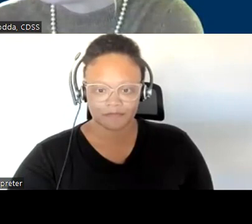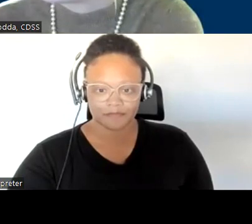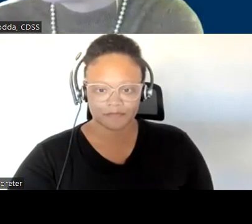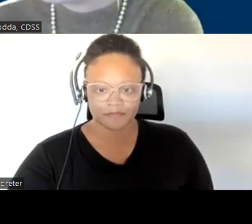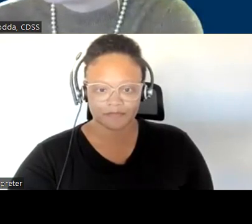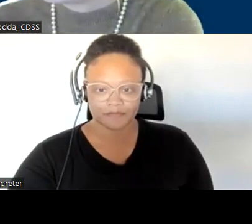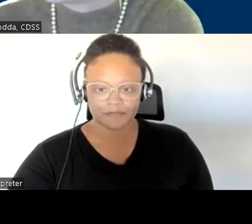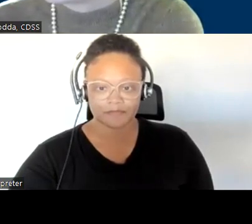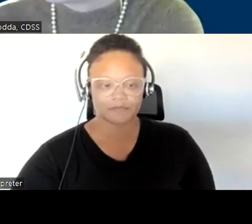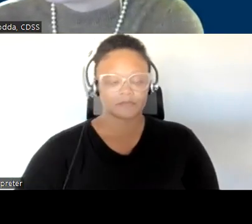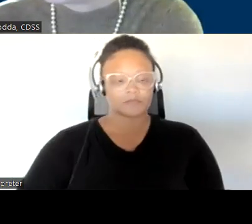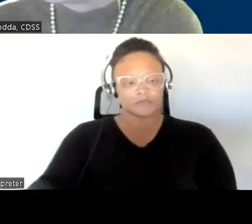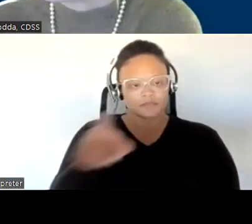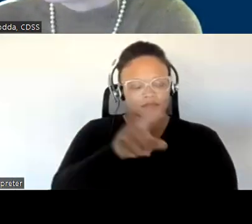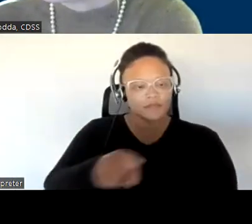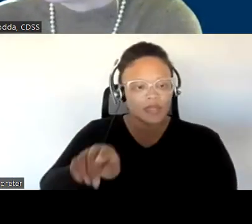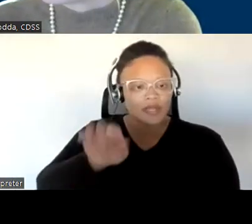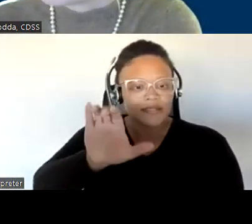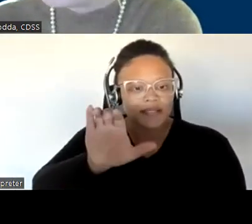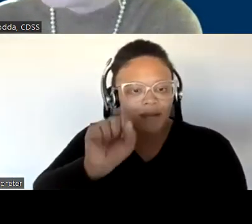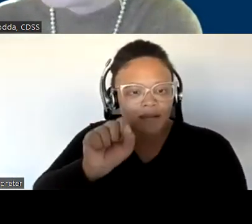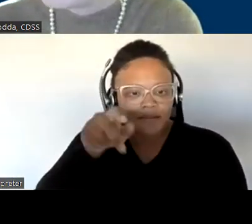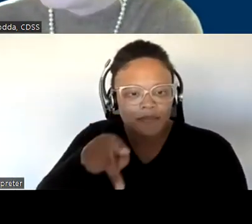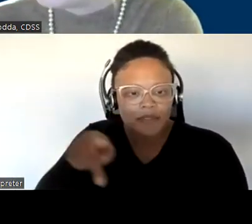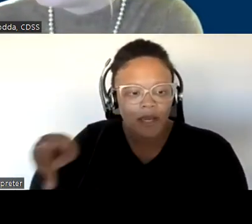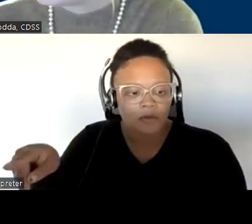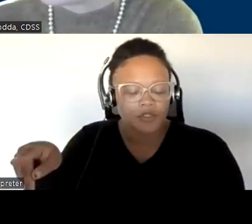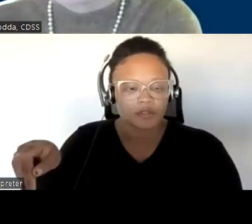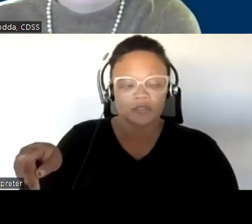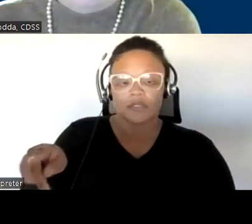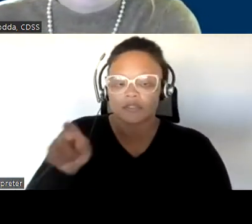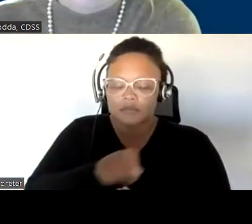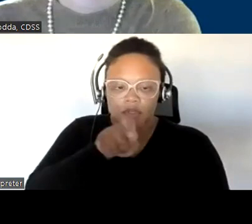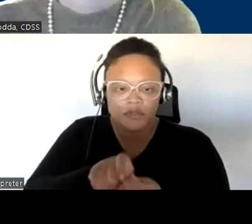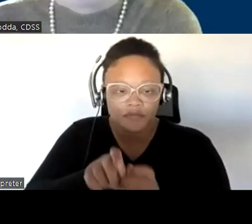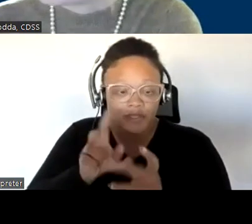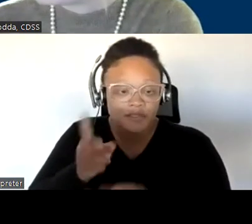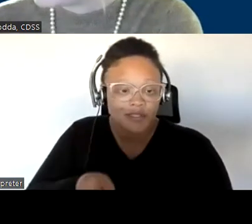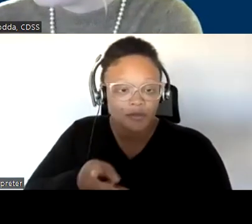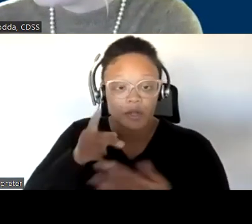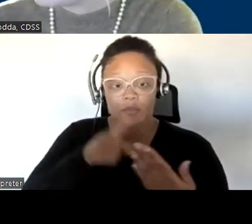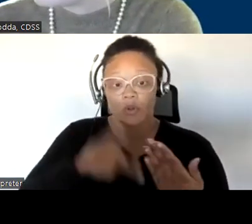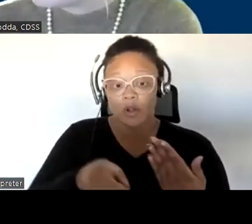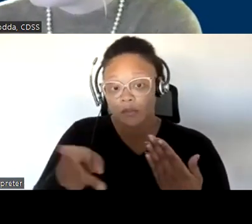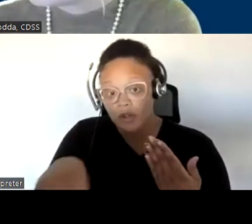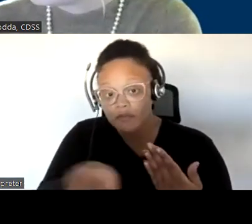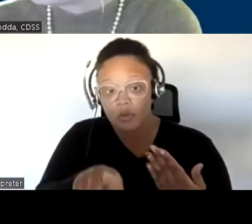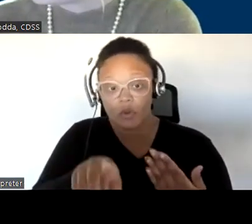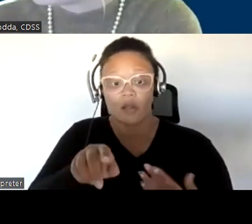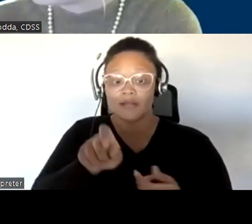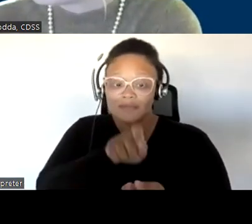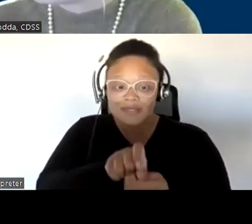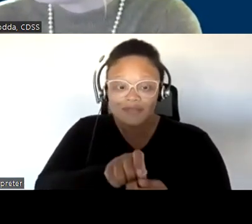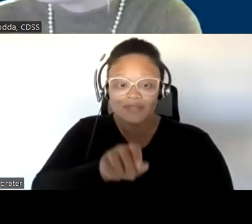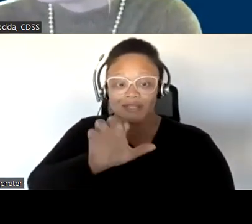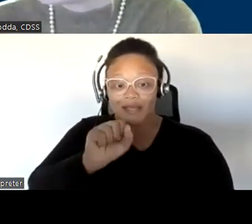CSPP is a very specific state-funded childcare program. If you are a CSPP contractor or a family